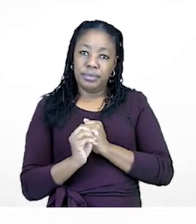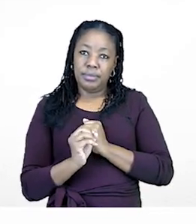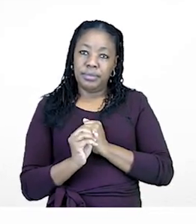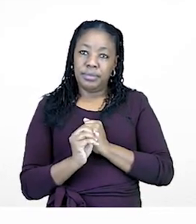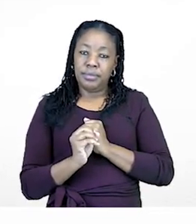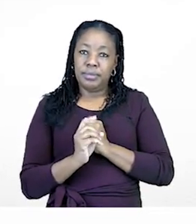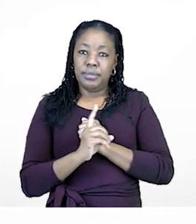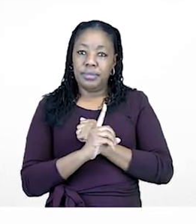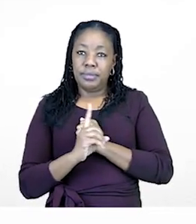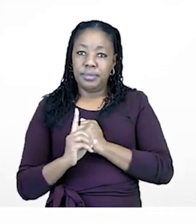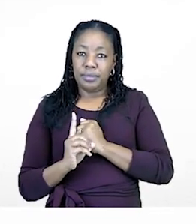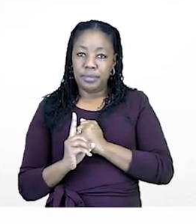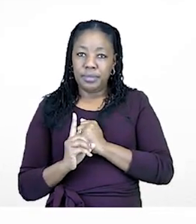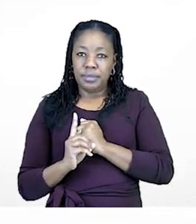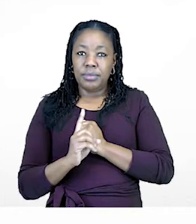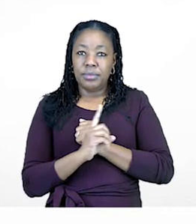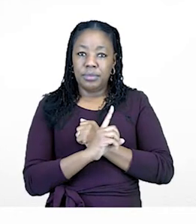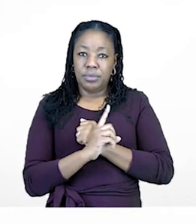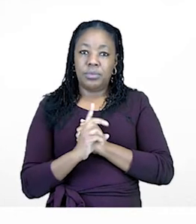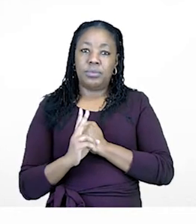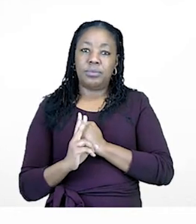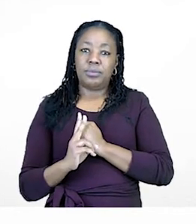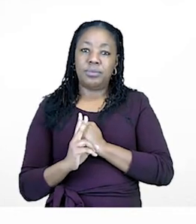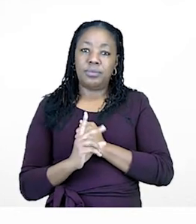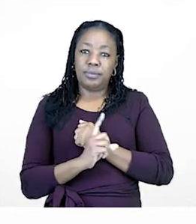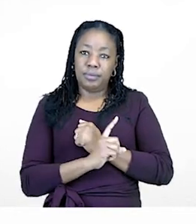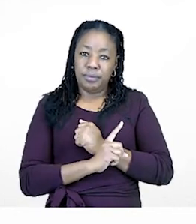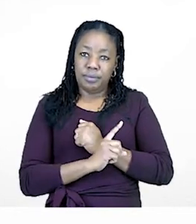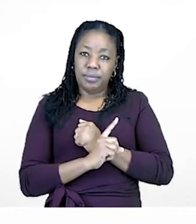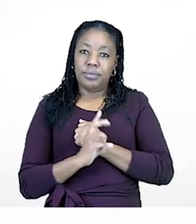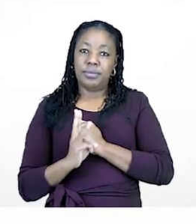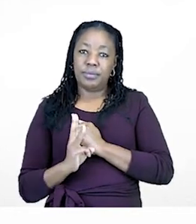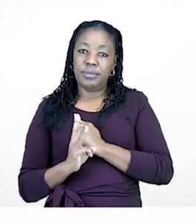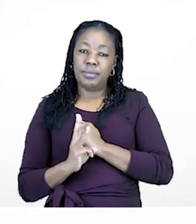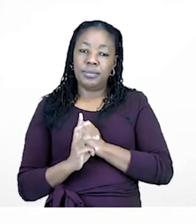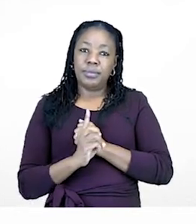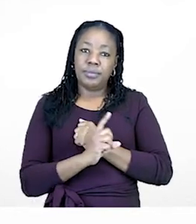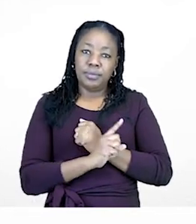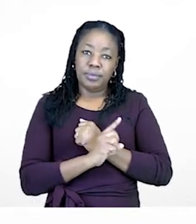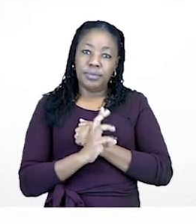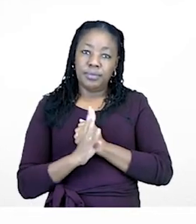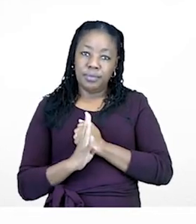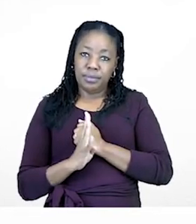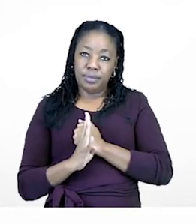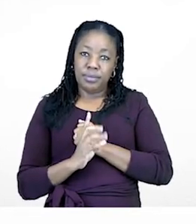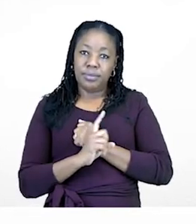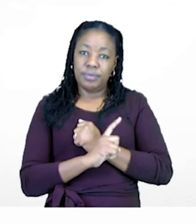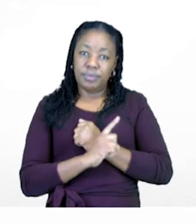10, 11, 12, 13,